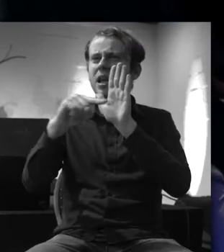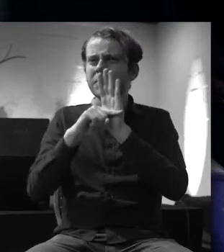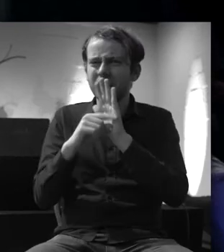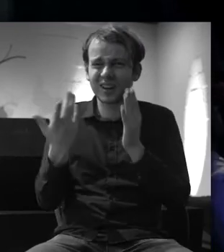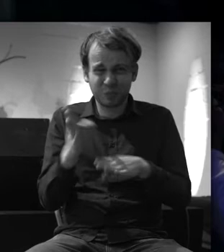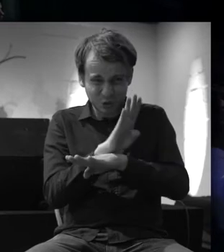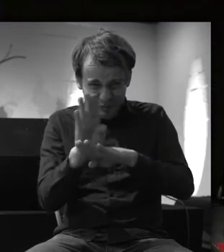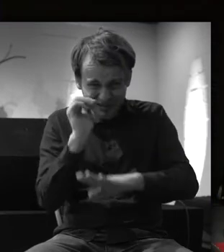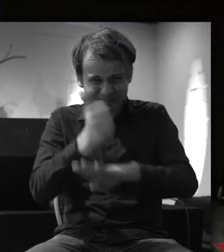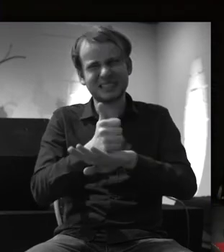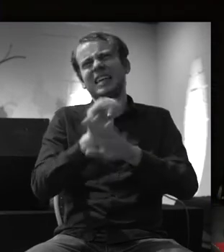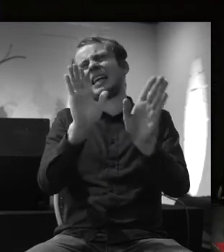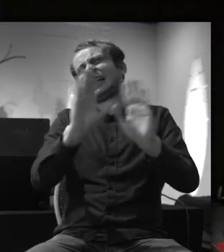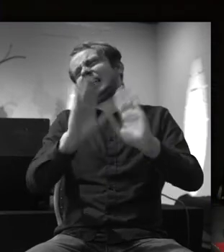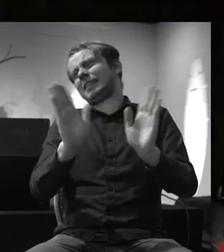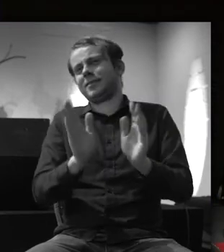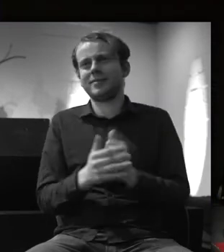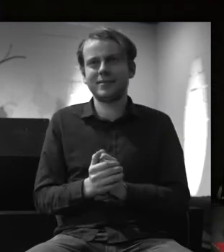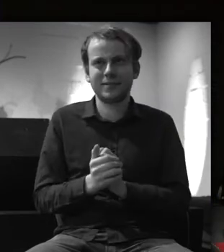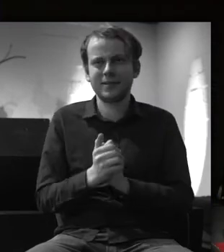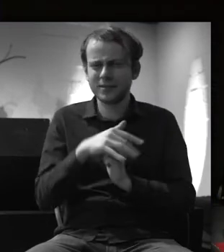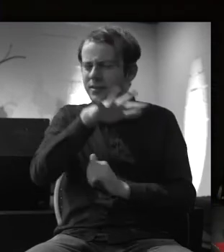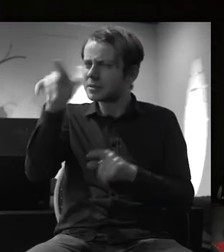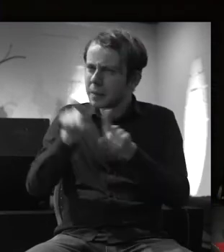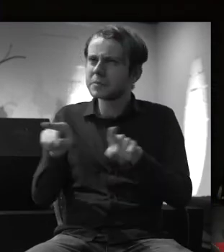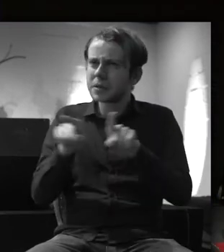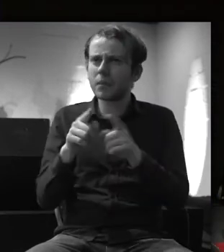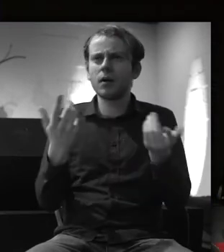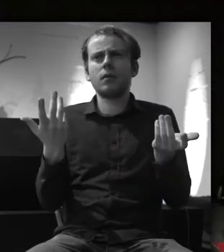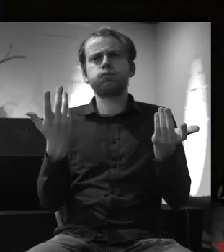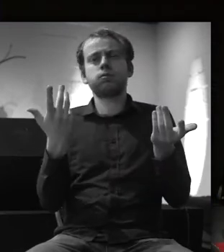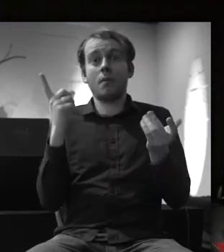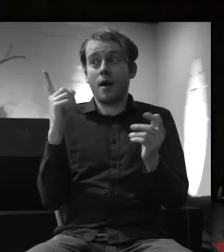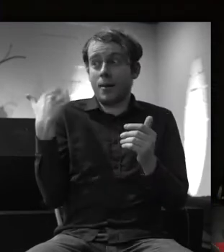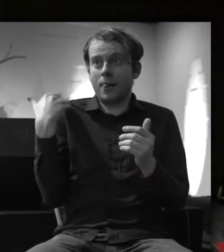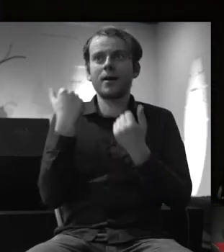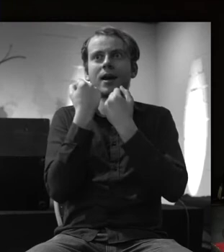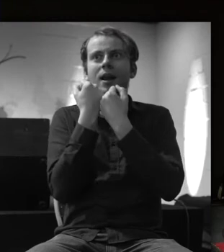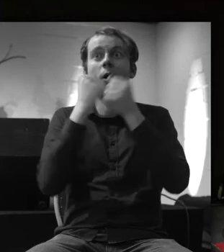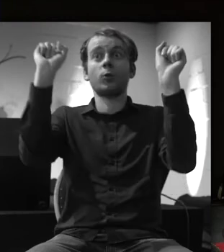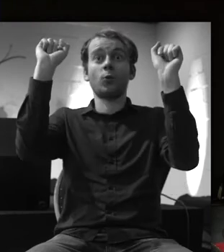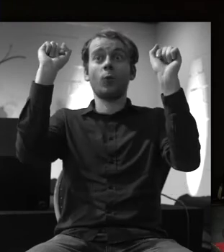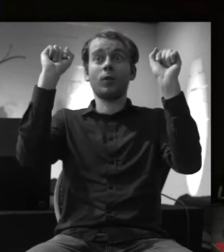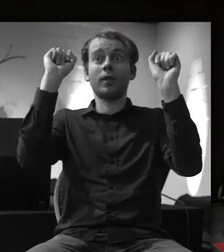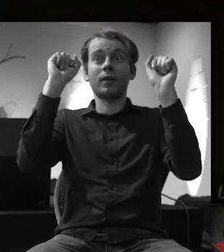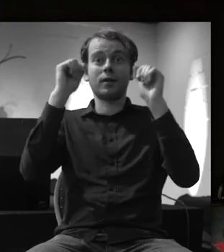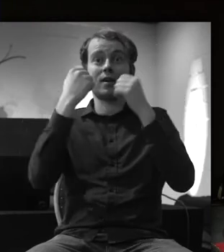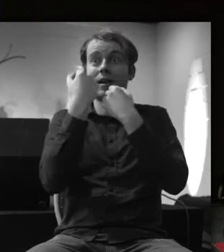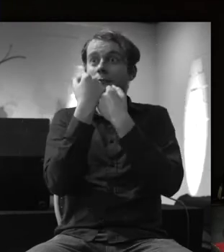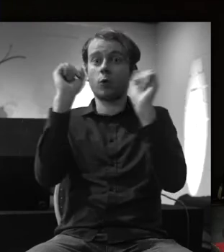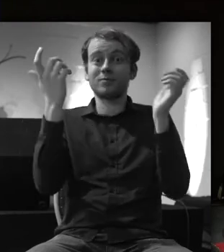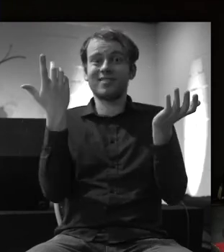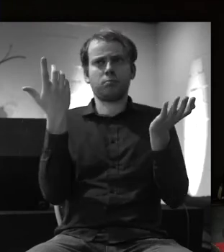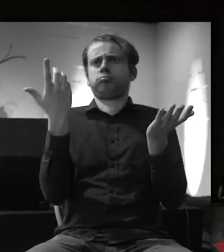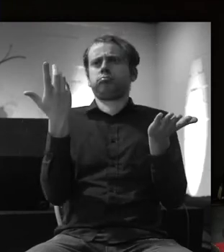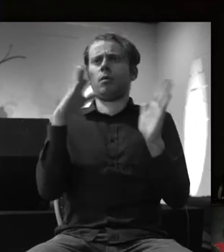that was after the revolution. But for me, I had to be selective and switch off some people and switch on others.